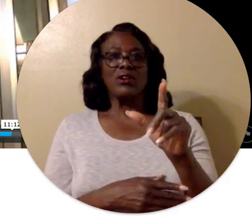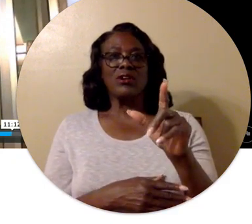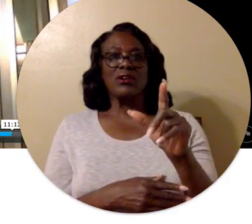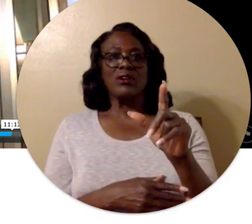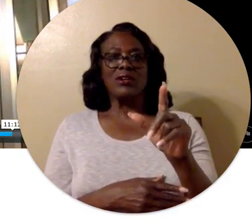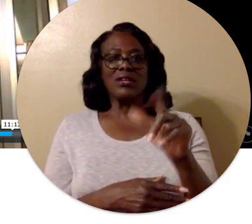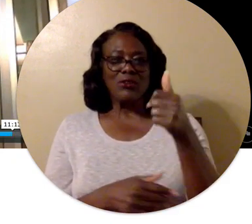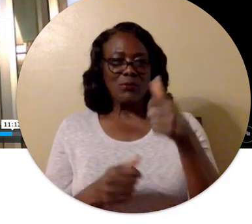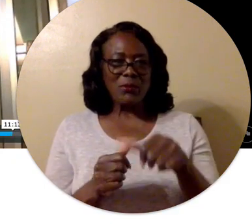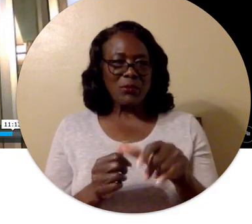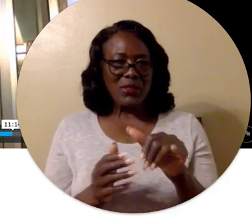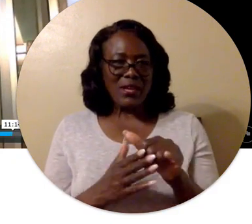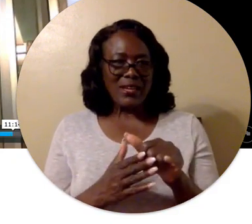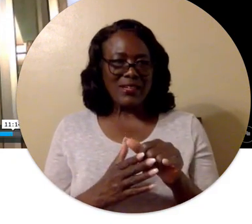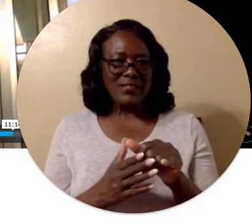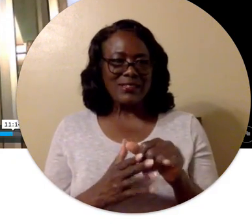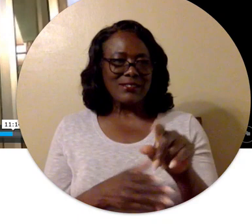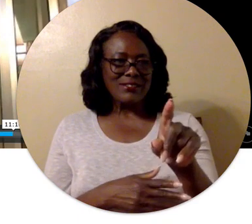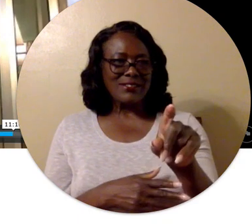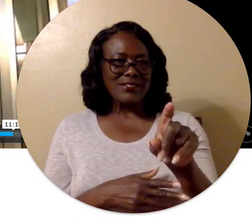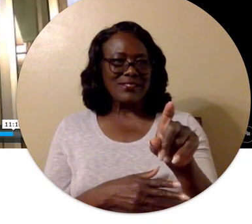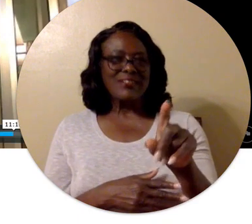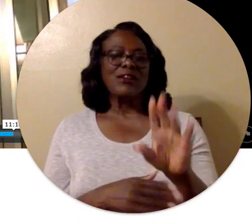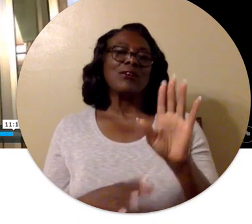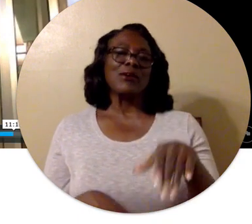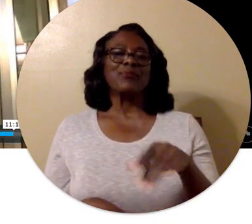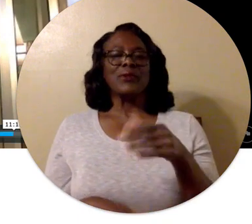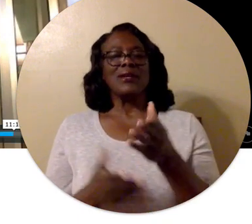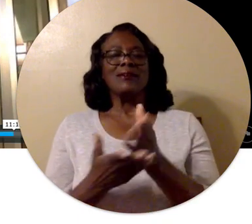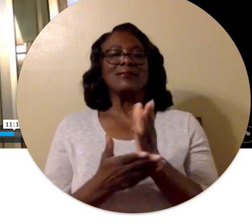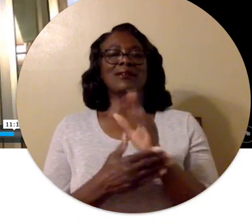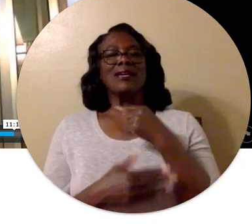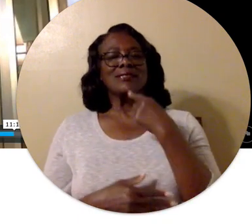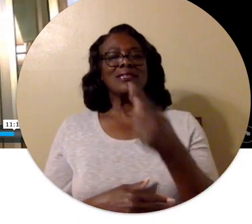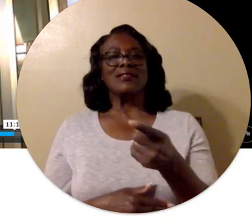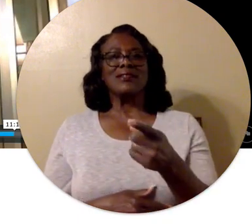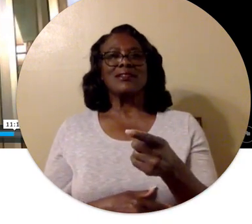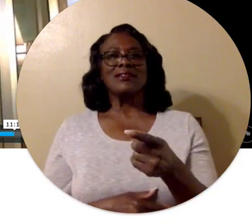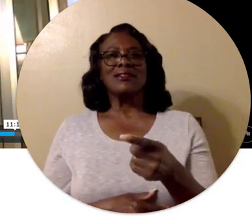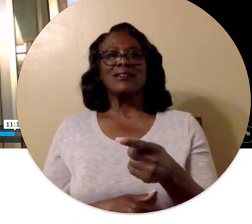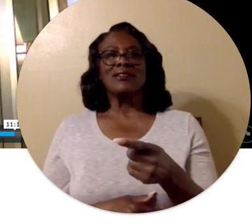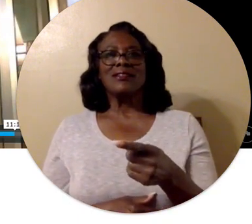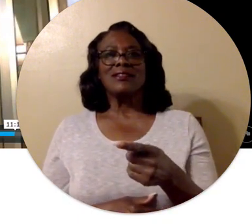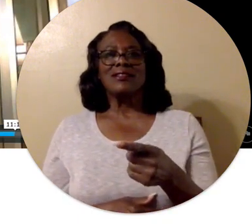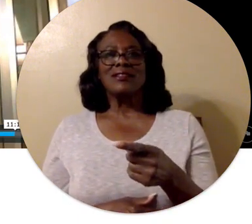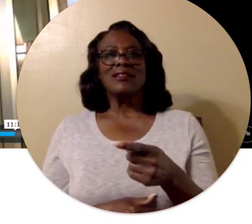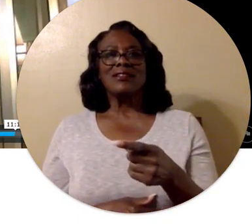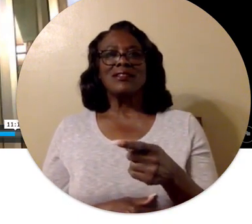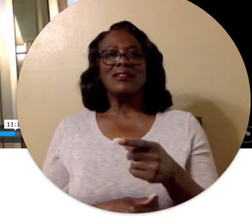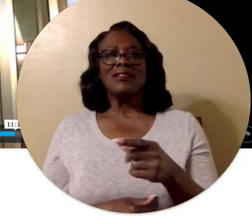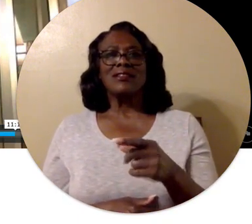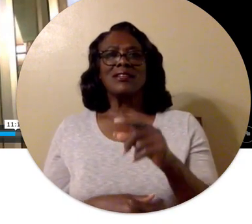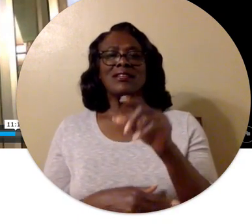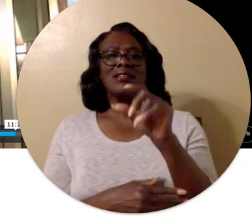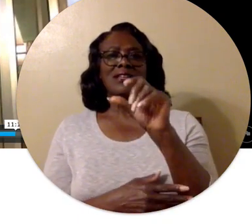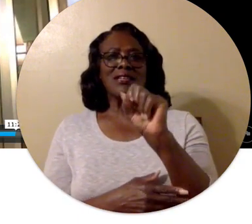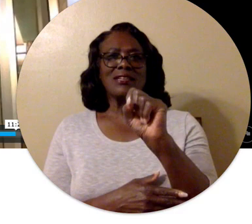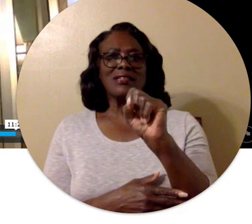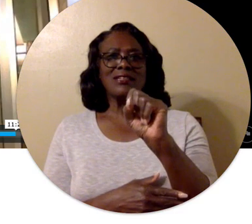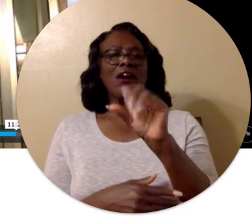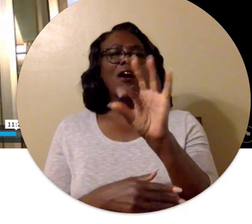anybody remember what that stands for? All right, I'll tell you. Our F stands for first.